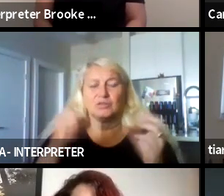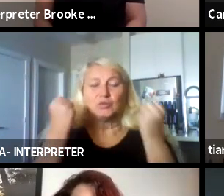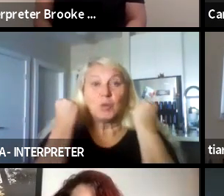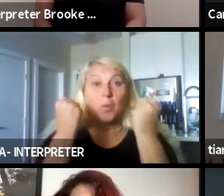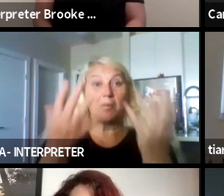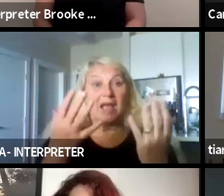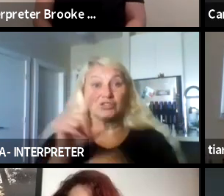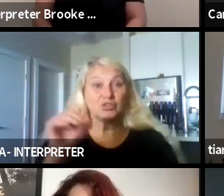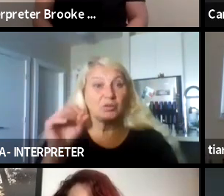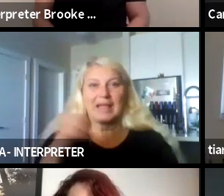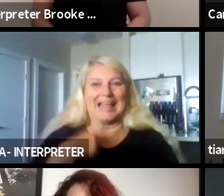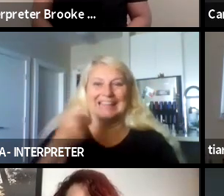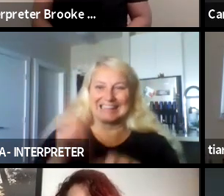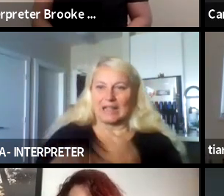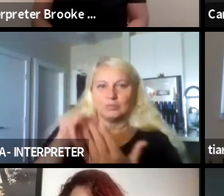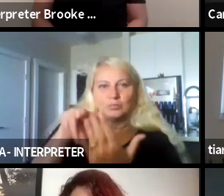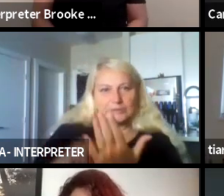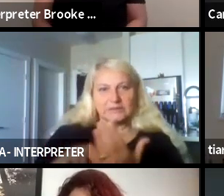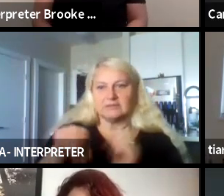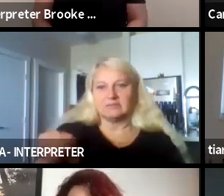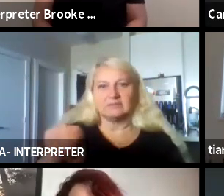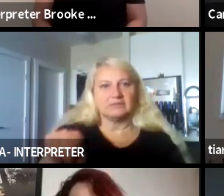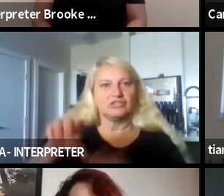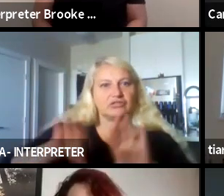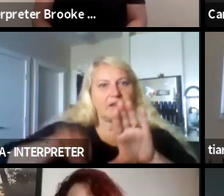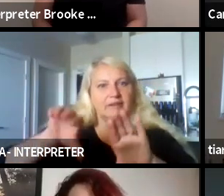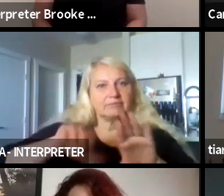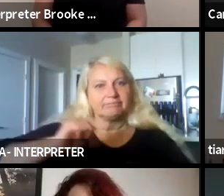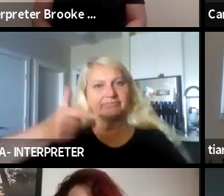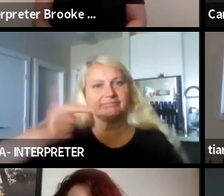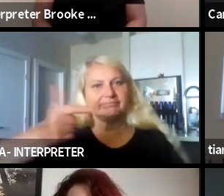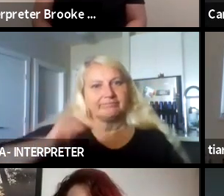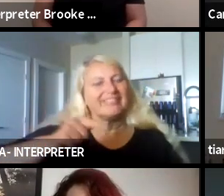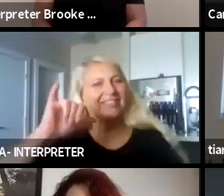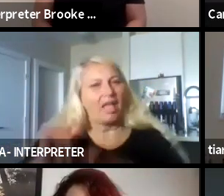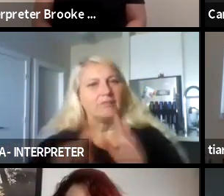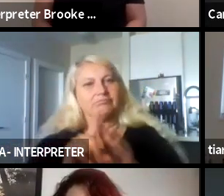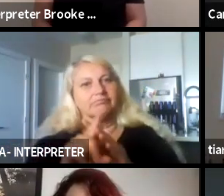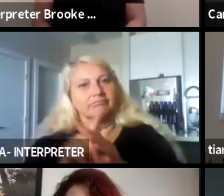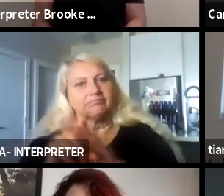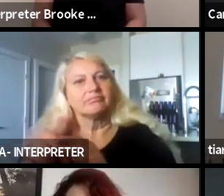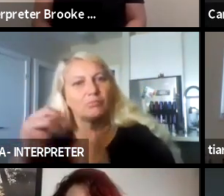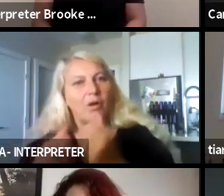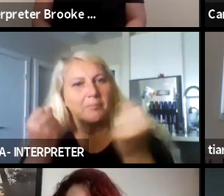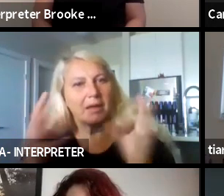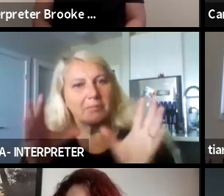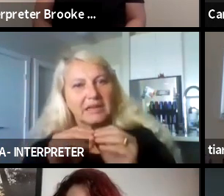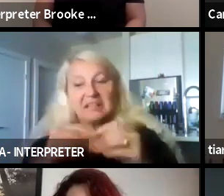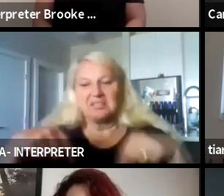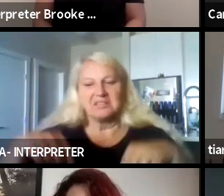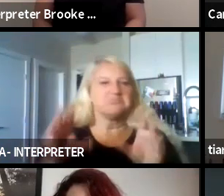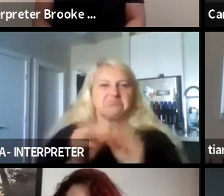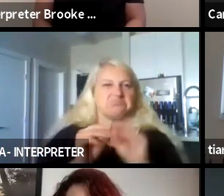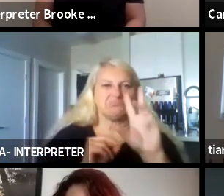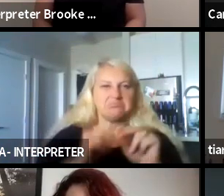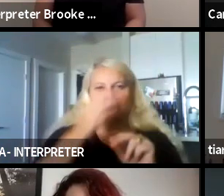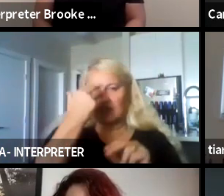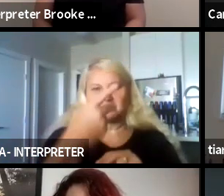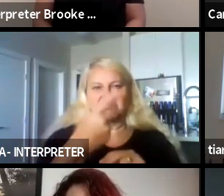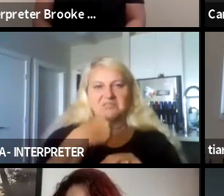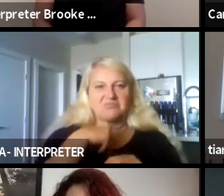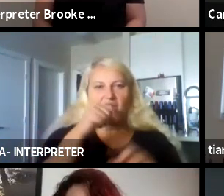can't read the chat box, and that has become a problem in many meetings. It won't become a problem in this meeting because we don't rely